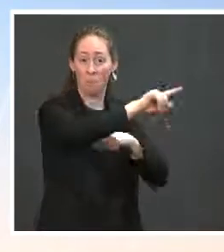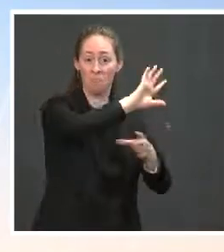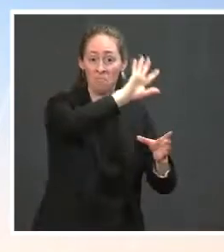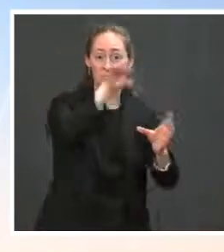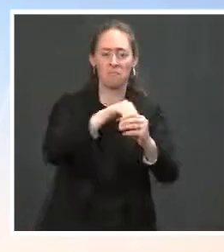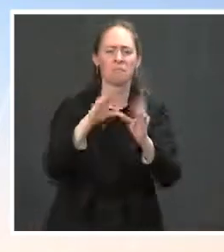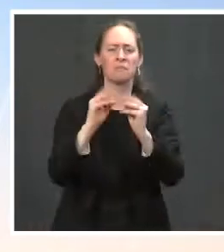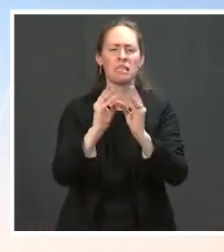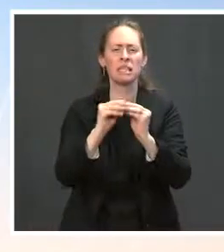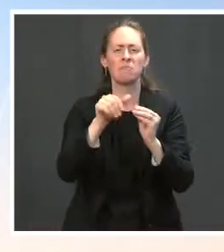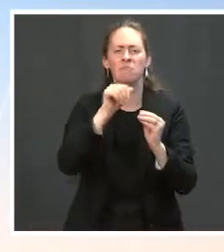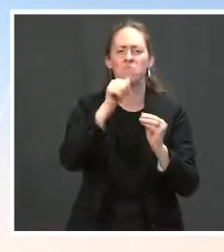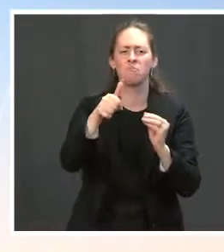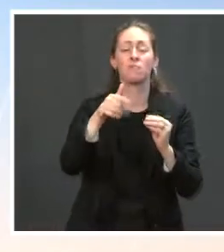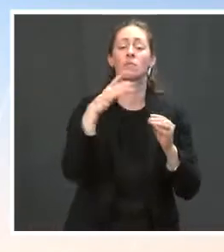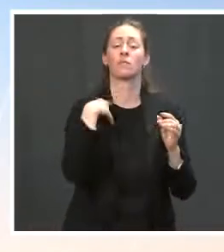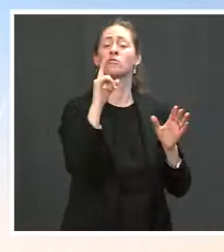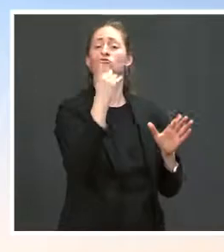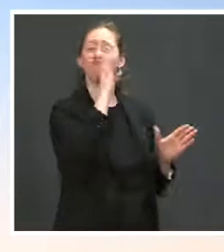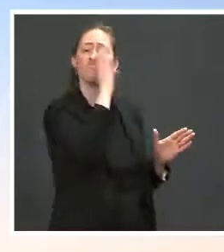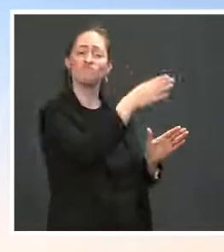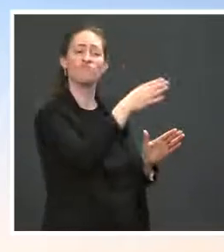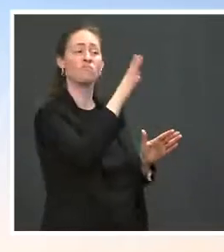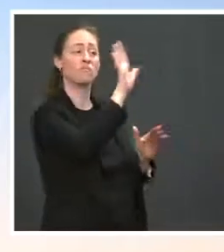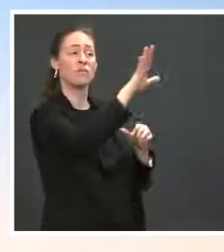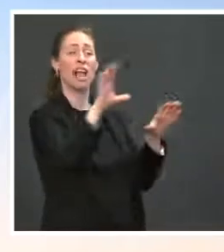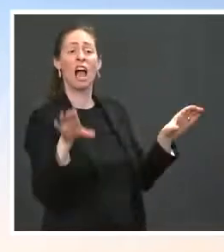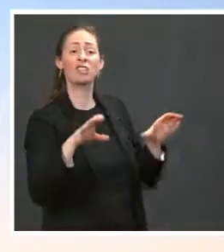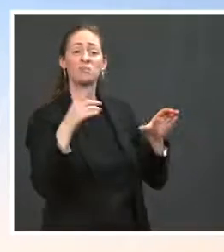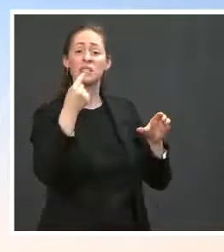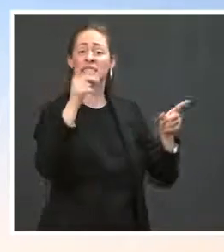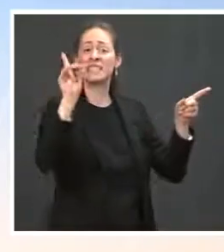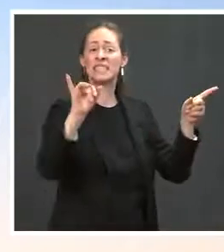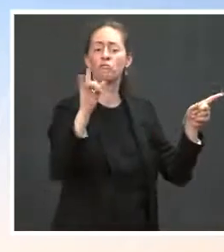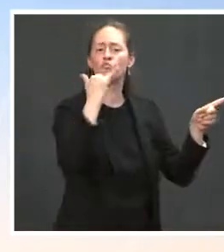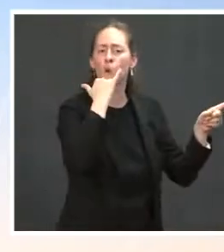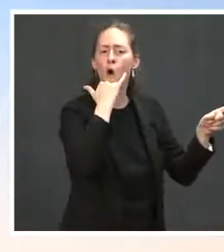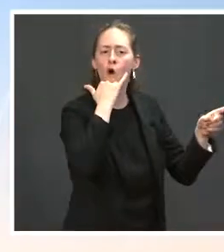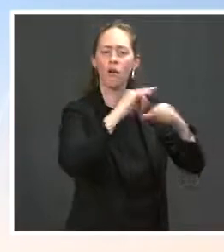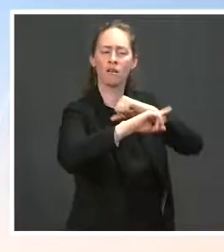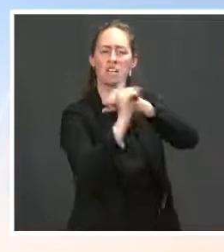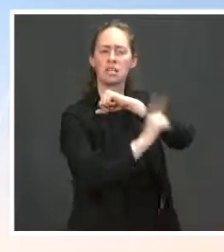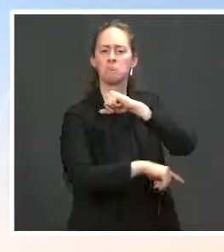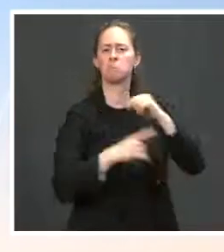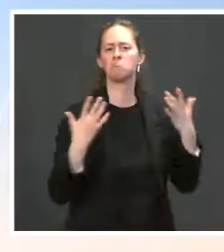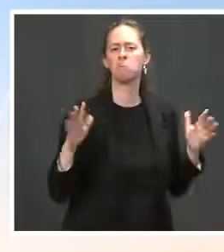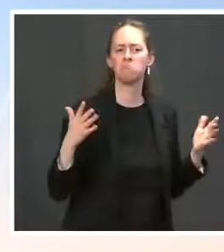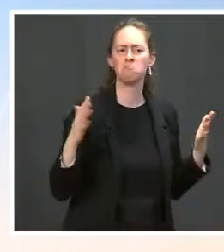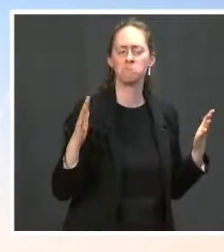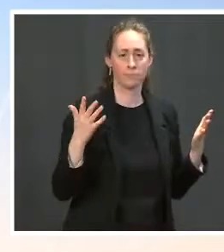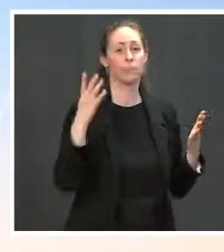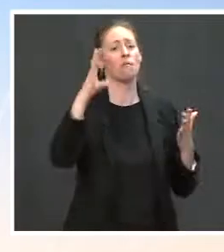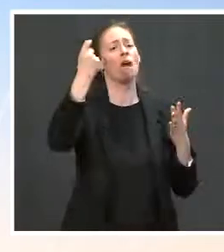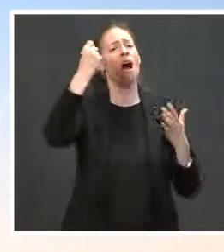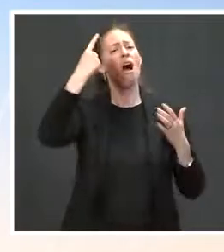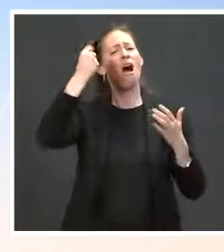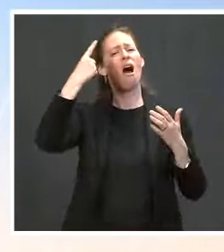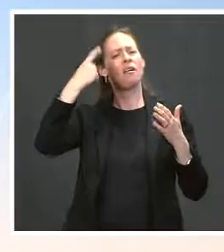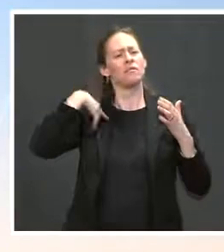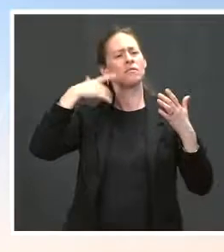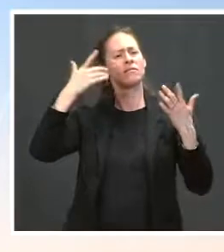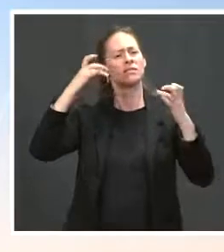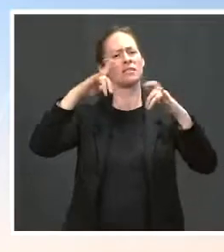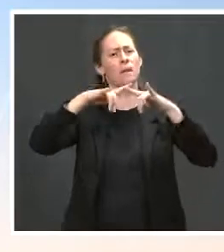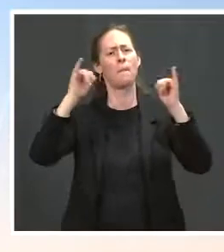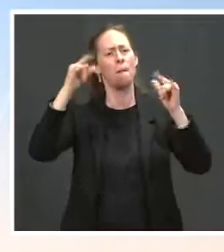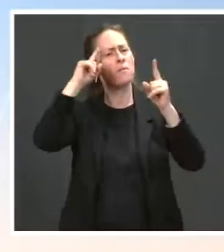completely unacceptable in our eyes and the eyes of the global community. At the same time, while we put those consequences in place, the president was